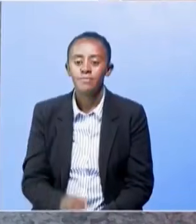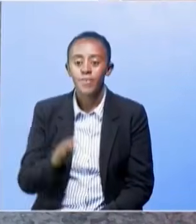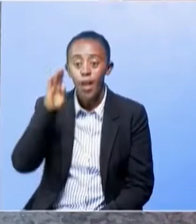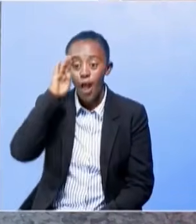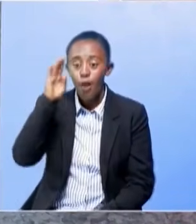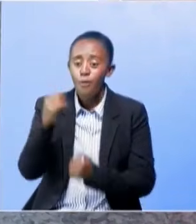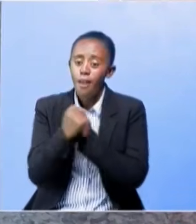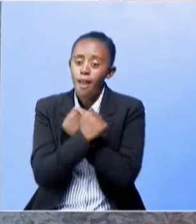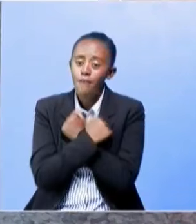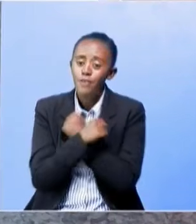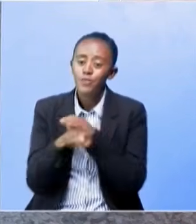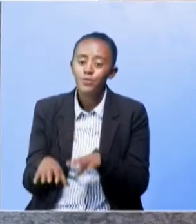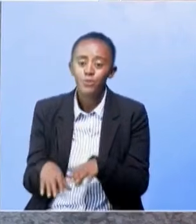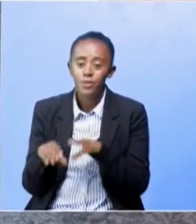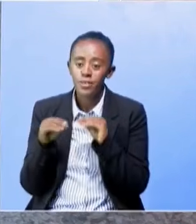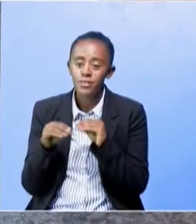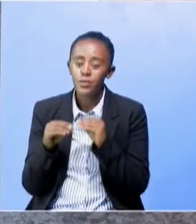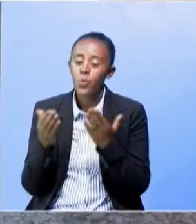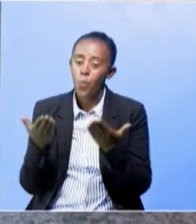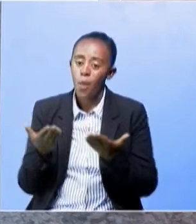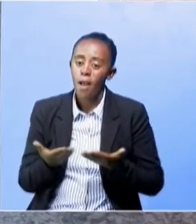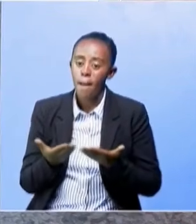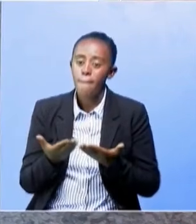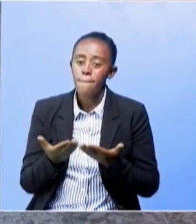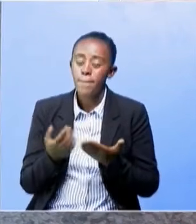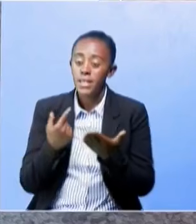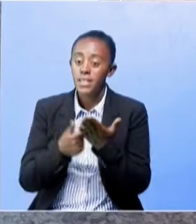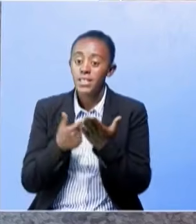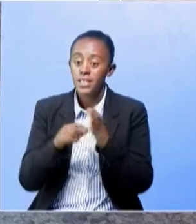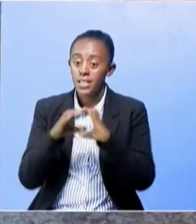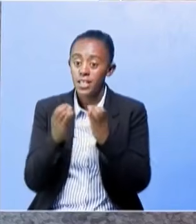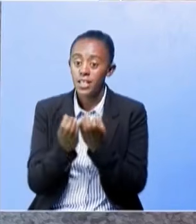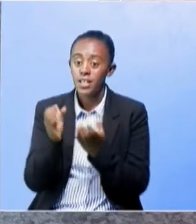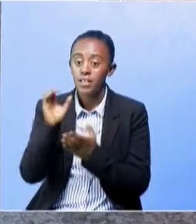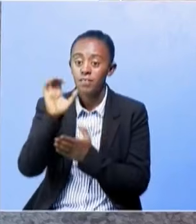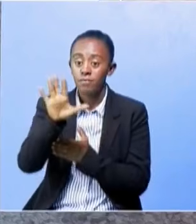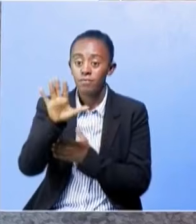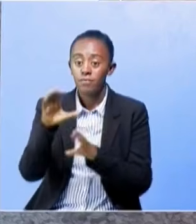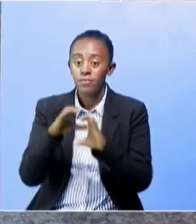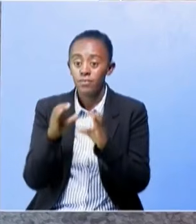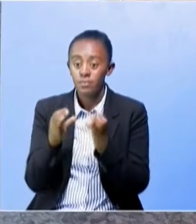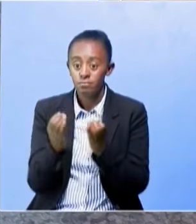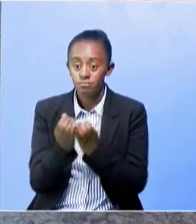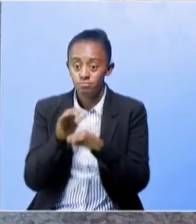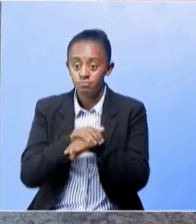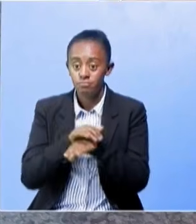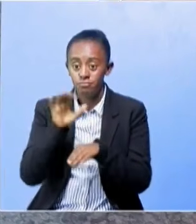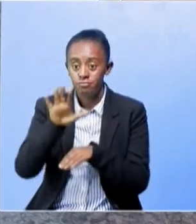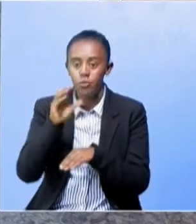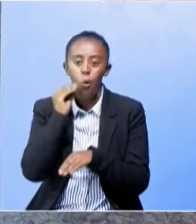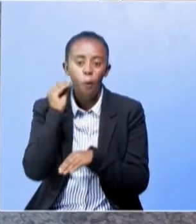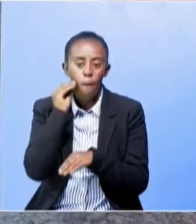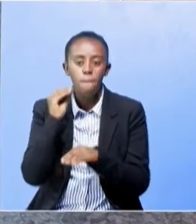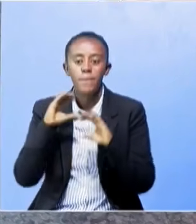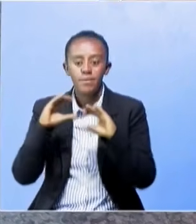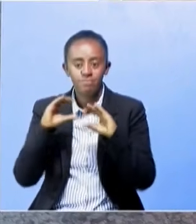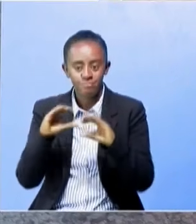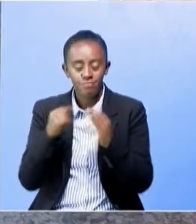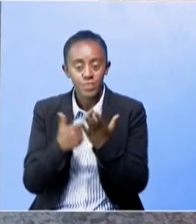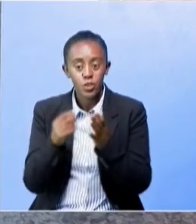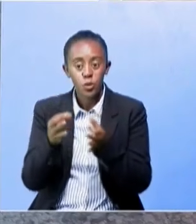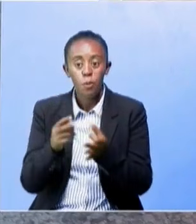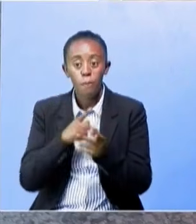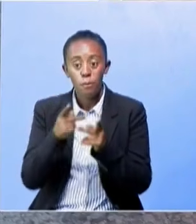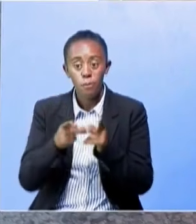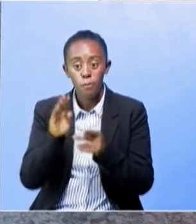Hello, lovely students. You're welcome. This is grade 5 English language home tutorial class. This program is brought to